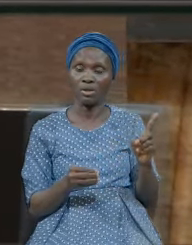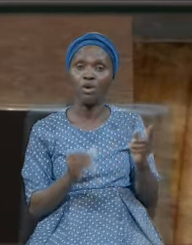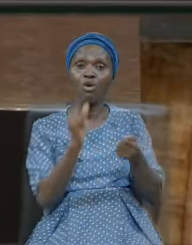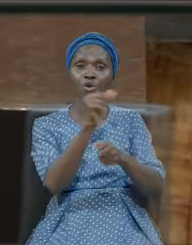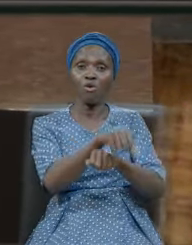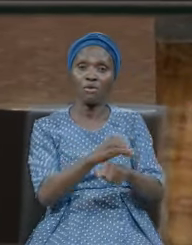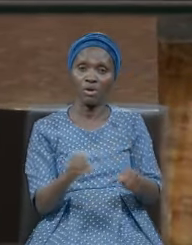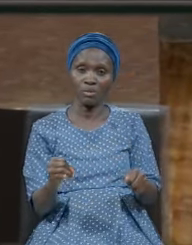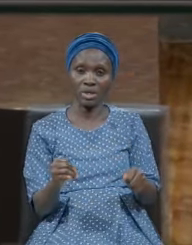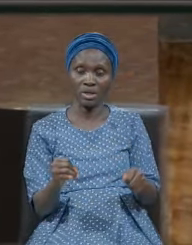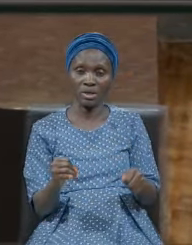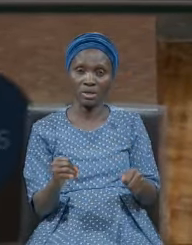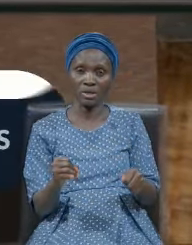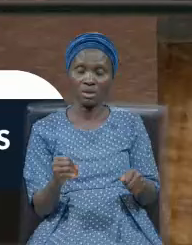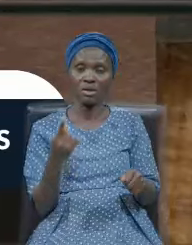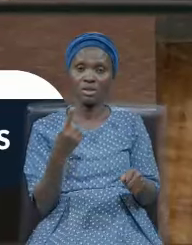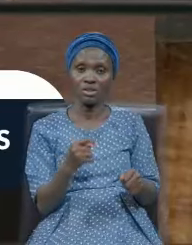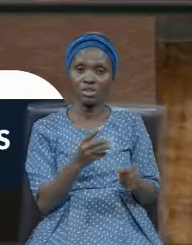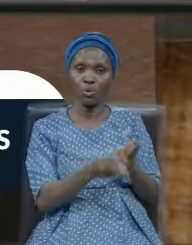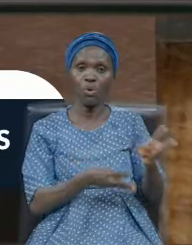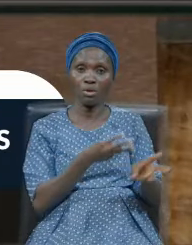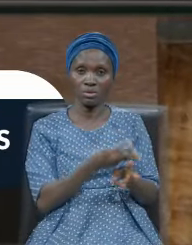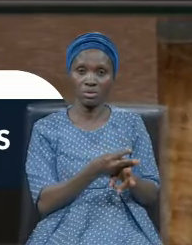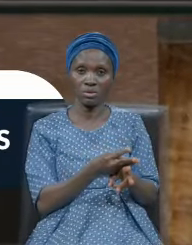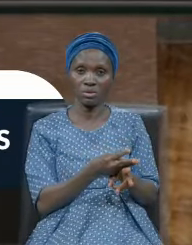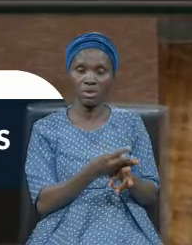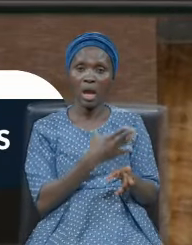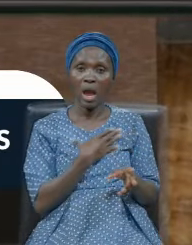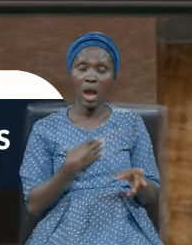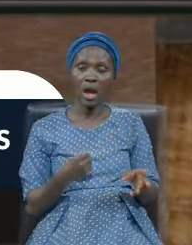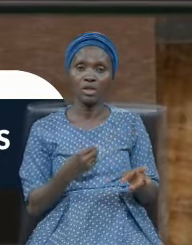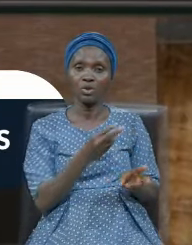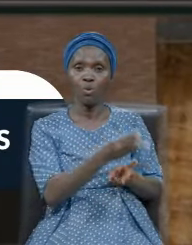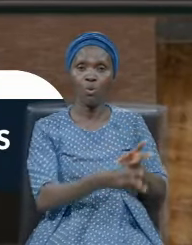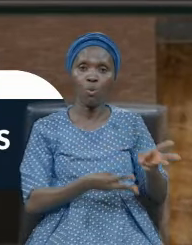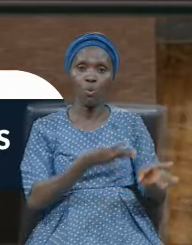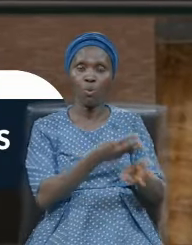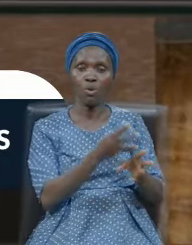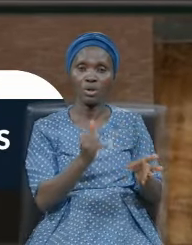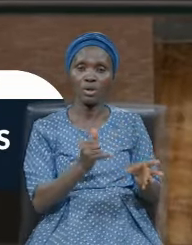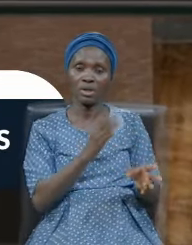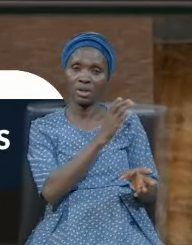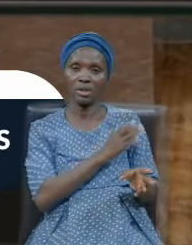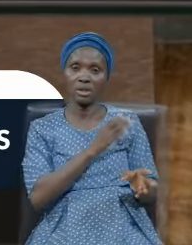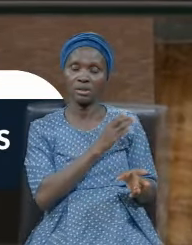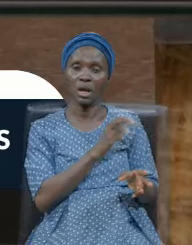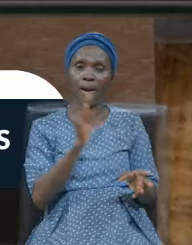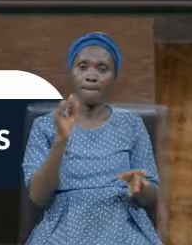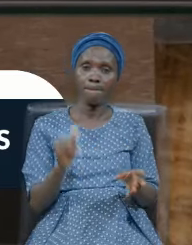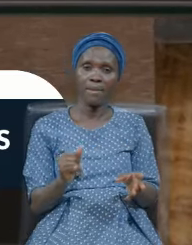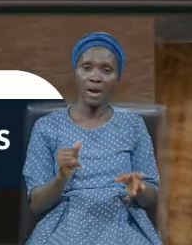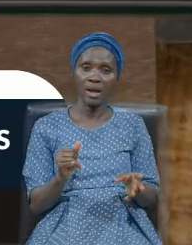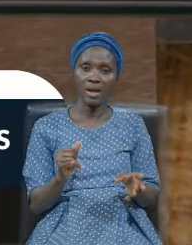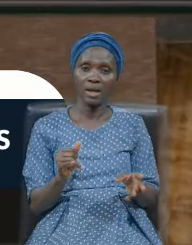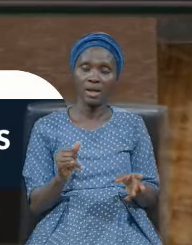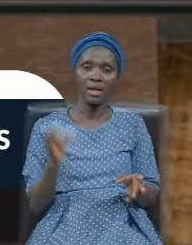overcoming the world and worldliness by grace through